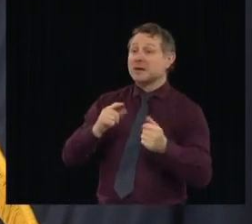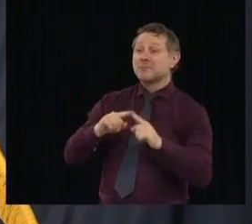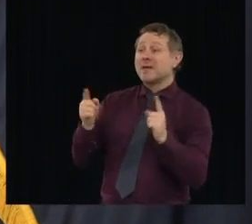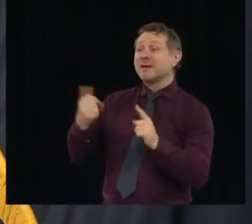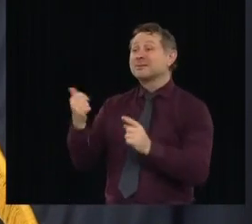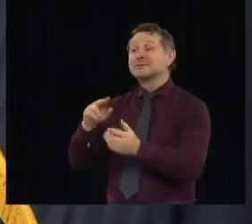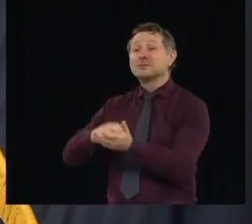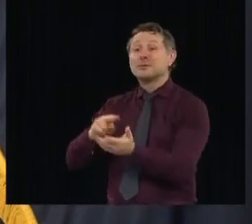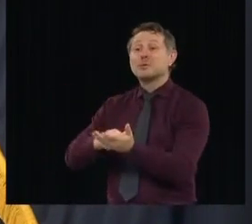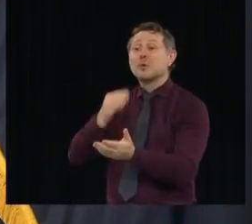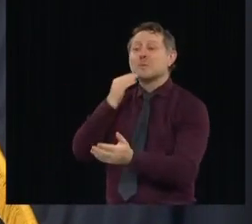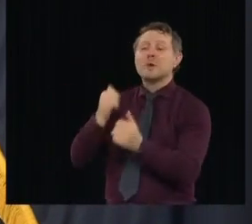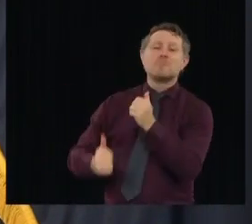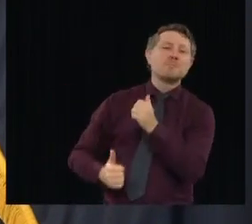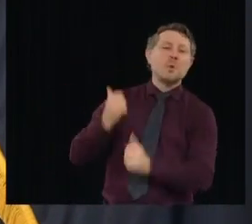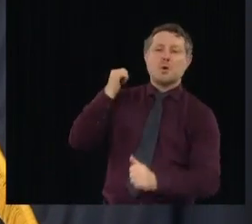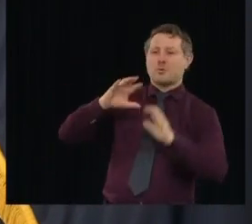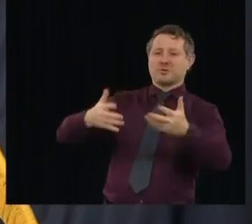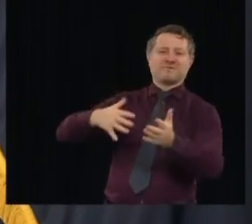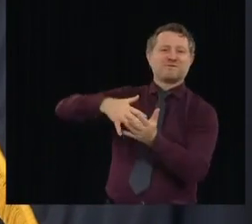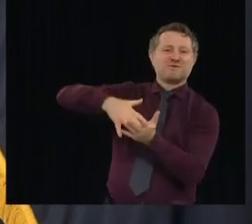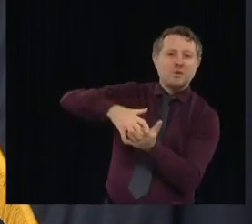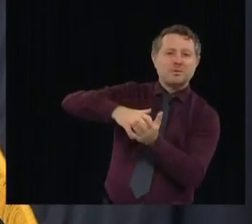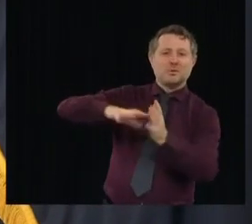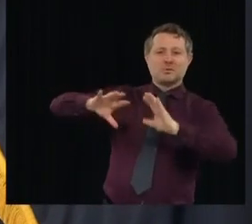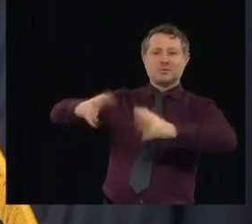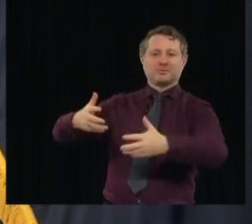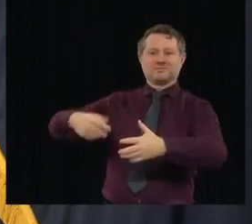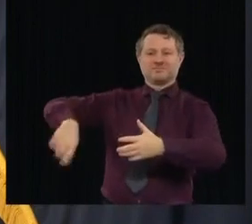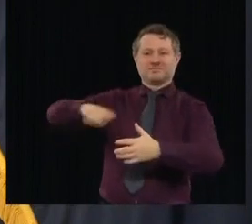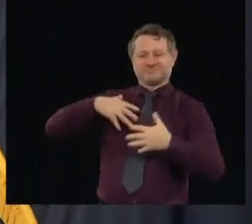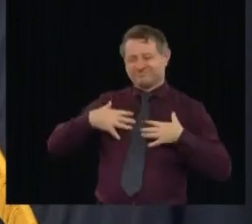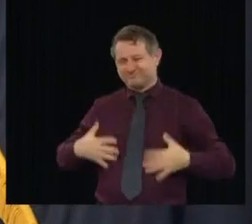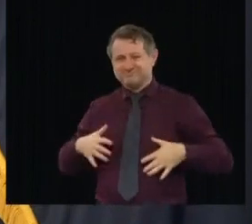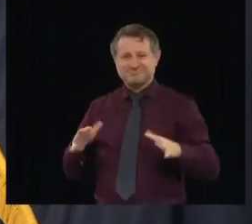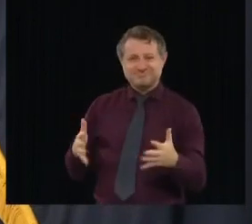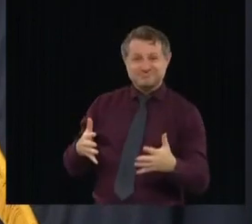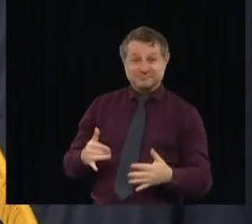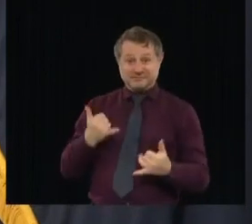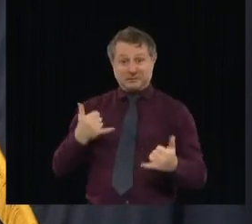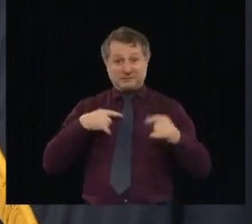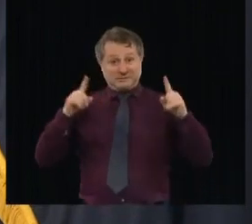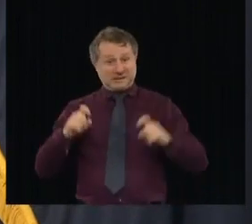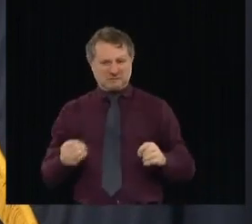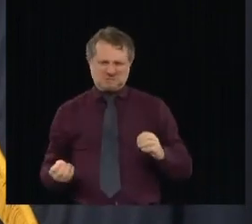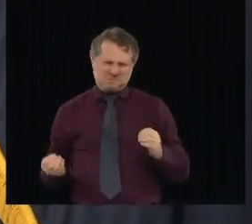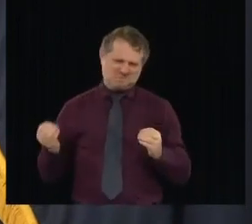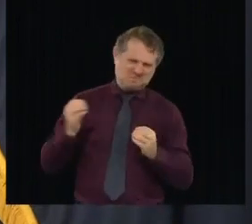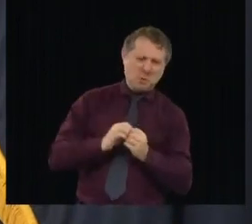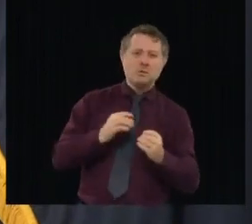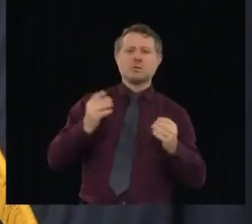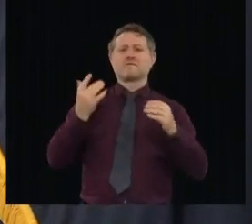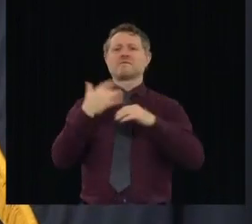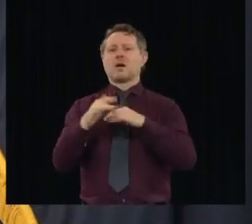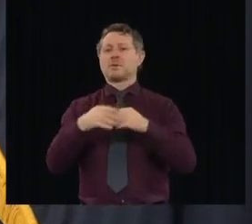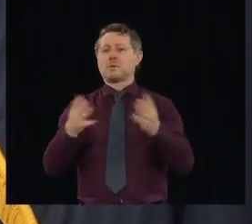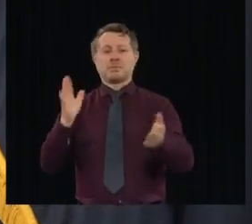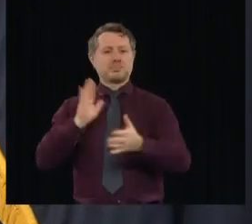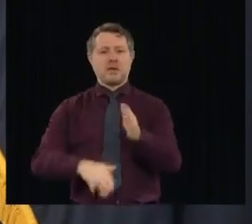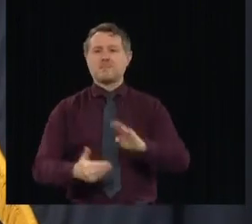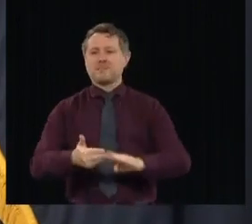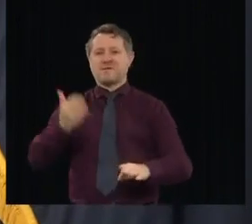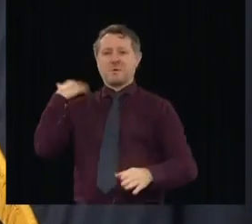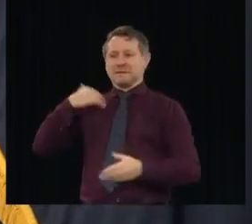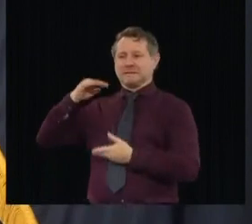Testing is much more available than it's ever been in the state. There are parts of the state where we have more testing capacity